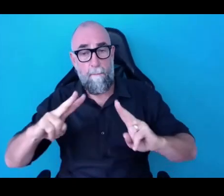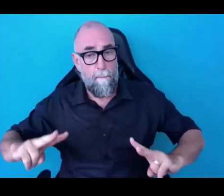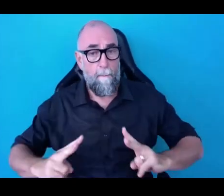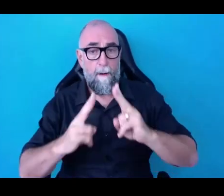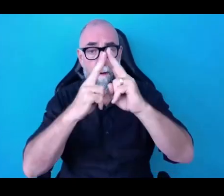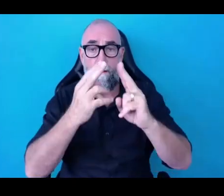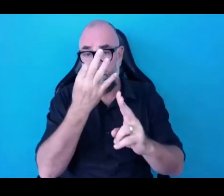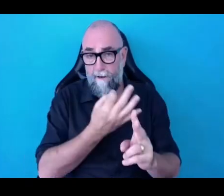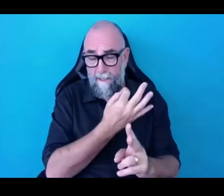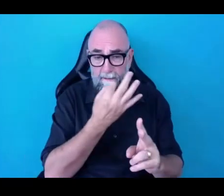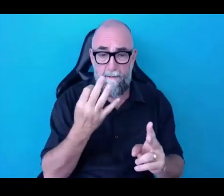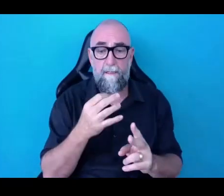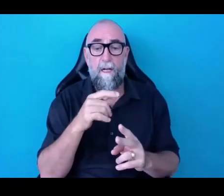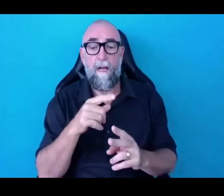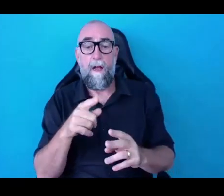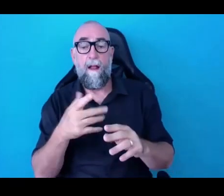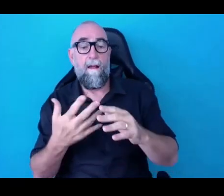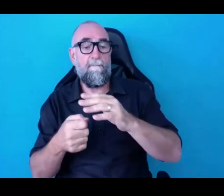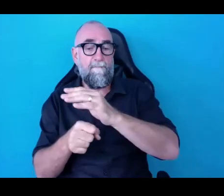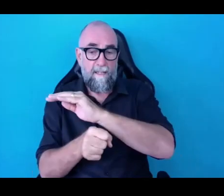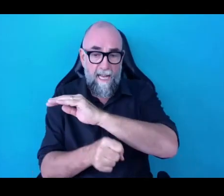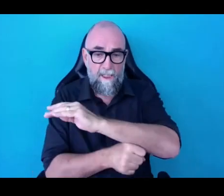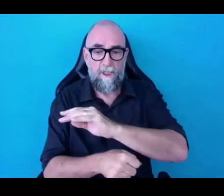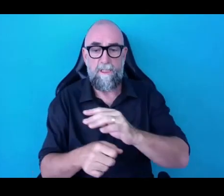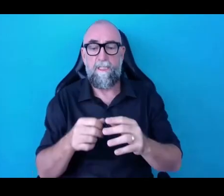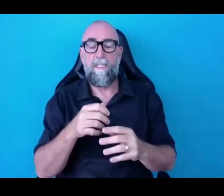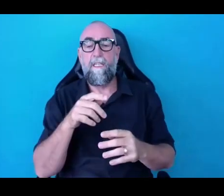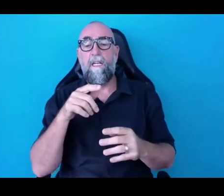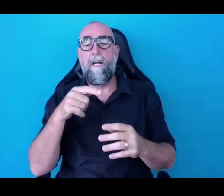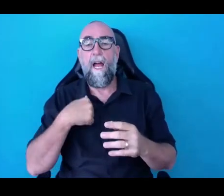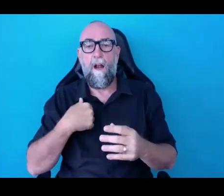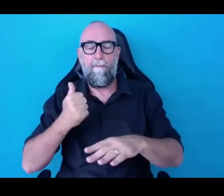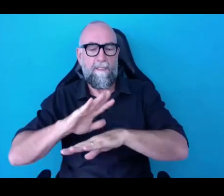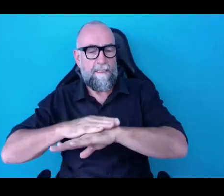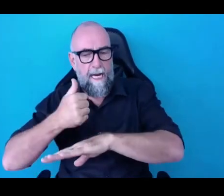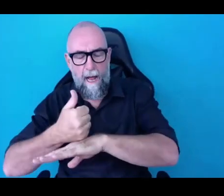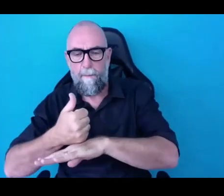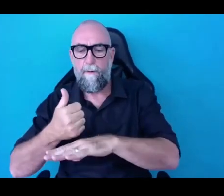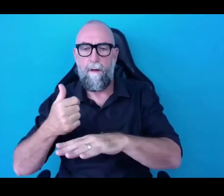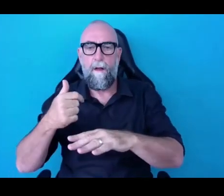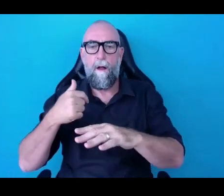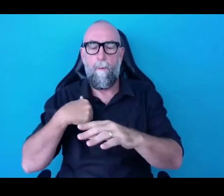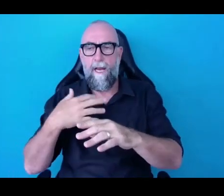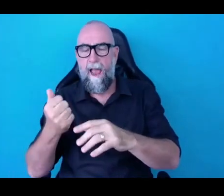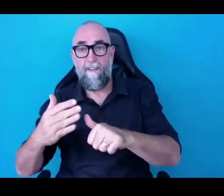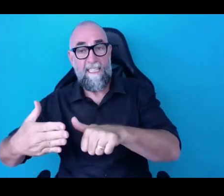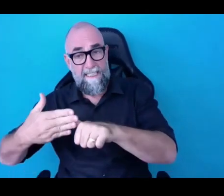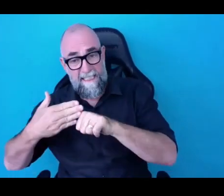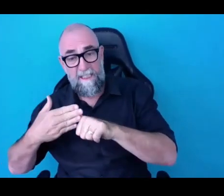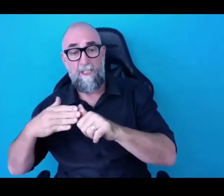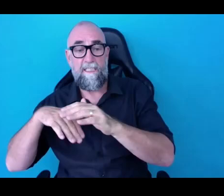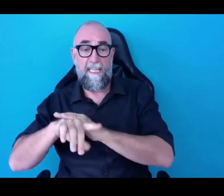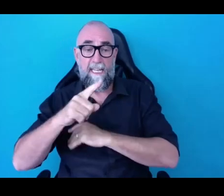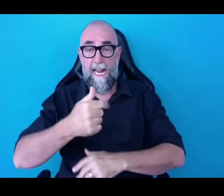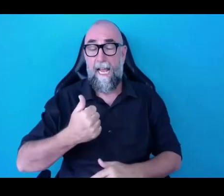the Tate, curator of Aboriginal art at the Tate. Leiluli Agreshi, not Aboriginal but Indigenous, in Montreal.